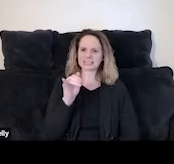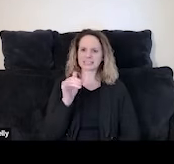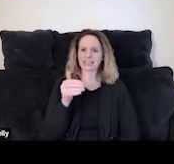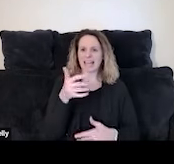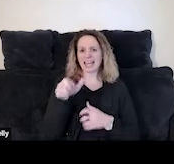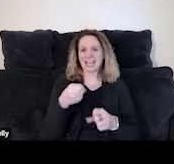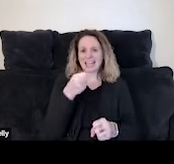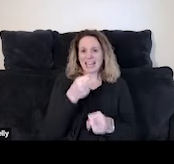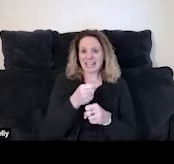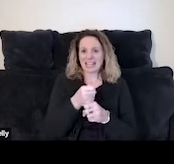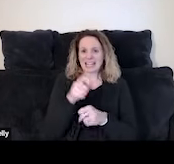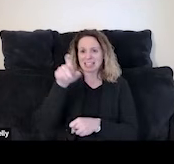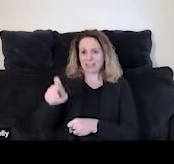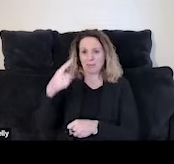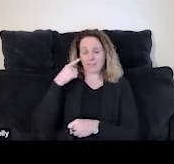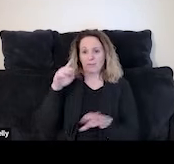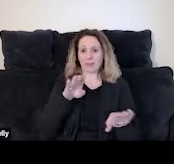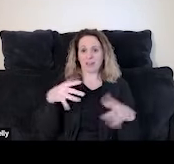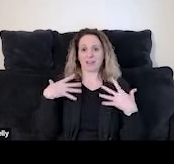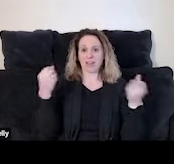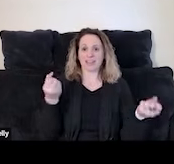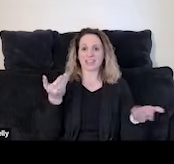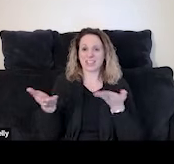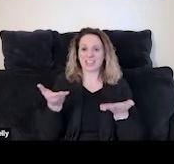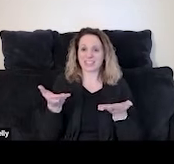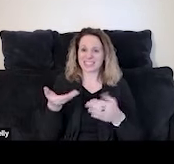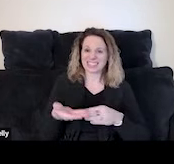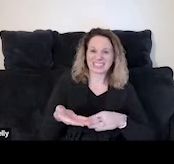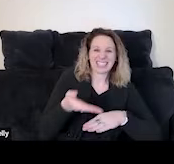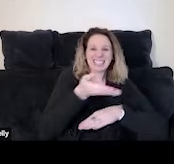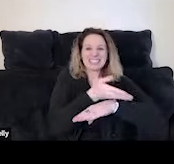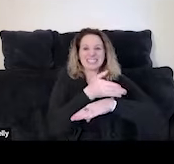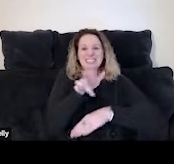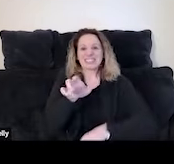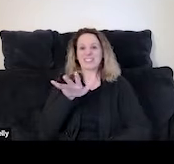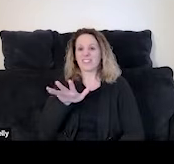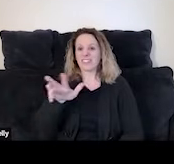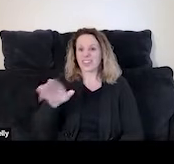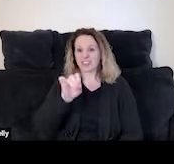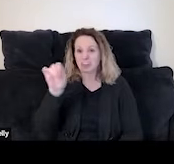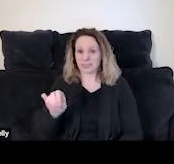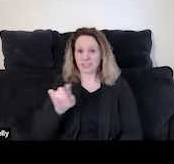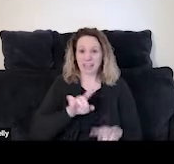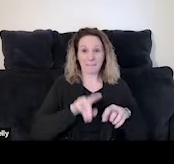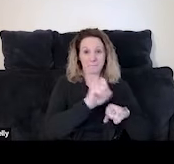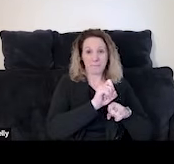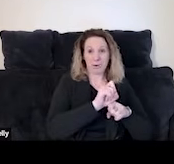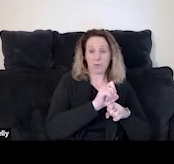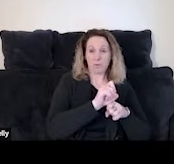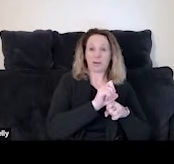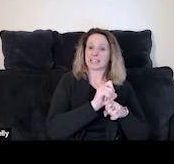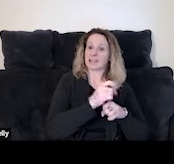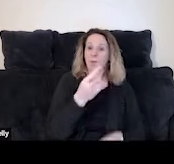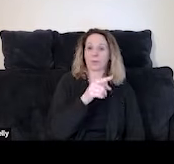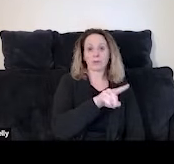the demand for behavioral health services had increased by 353%, but the workforce only 174%. And we